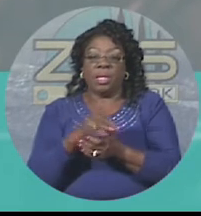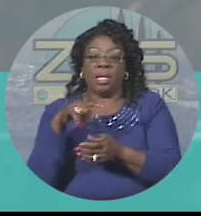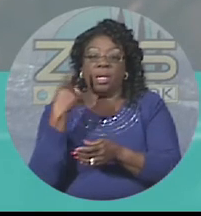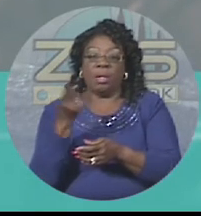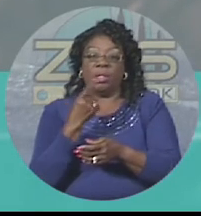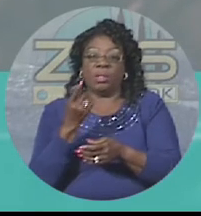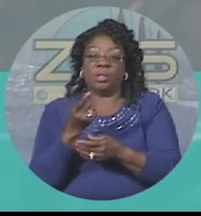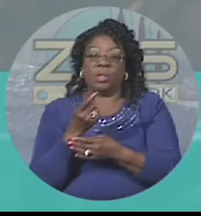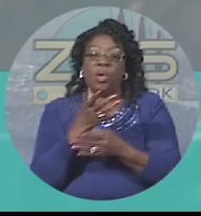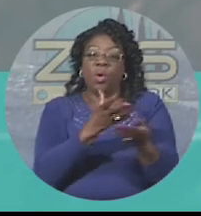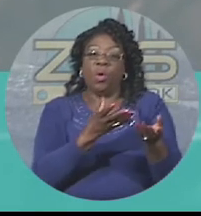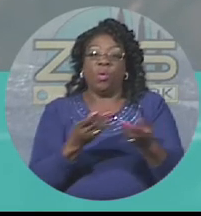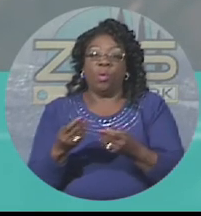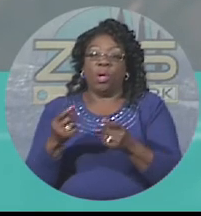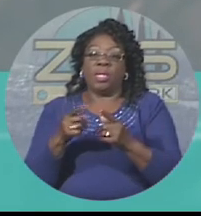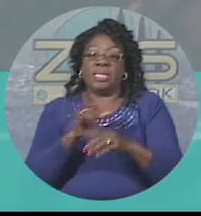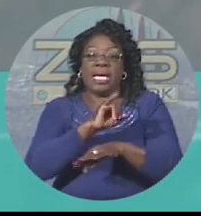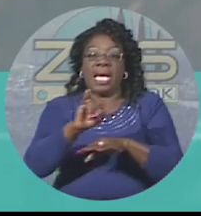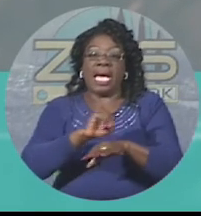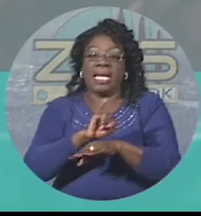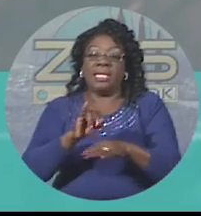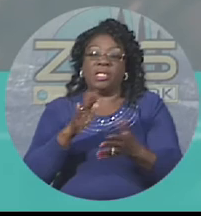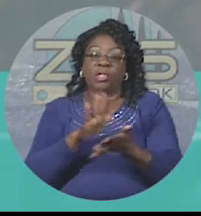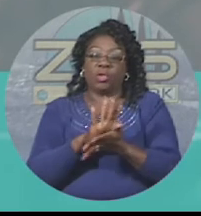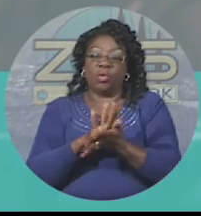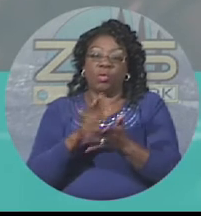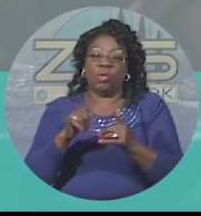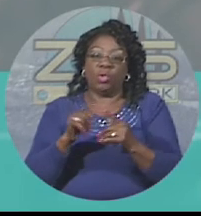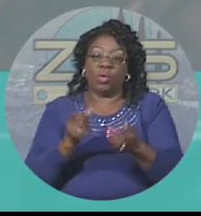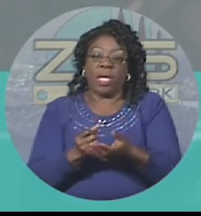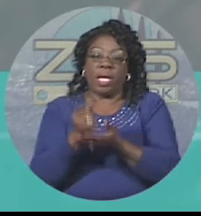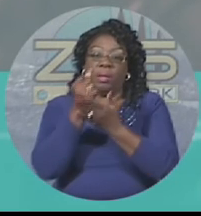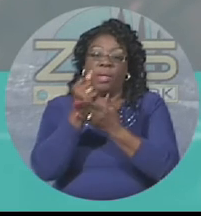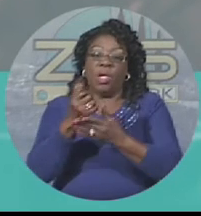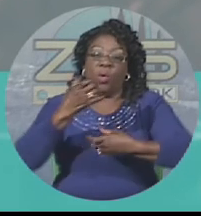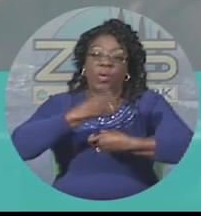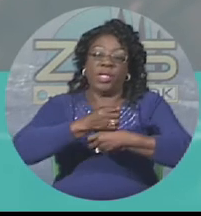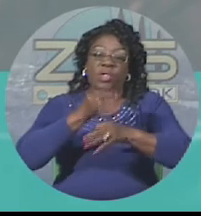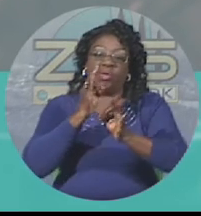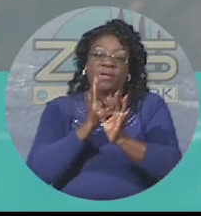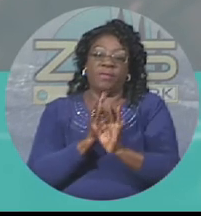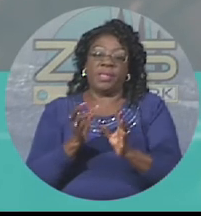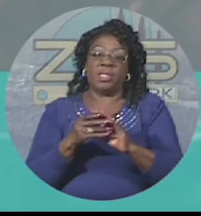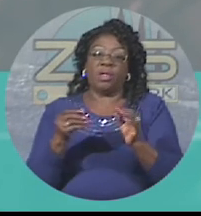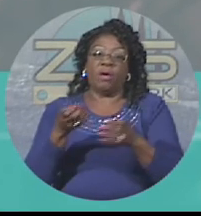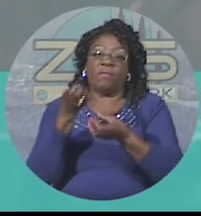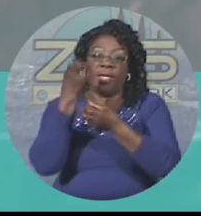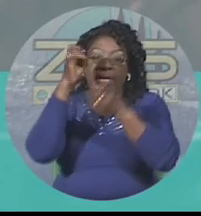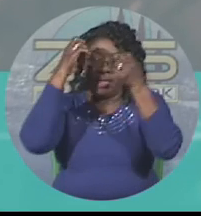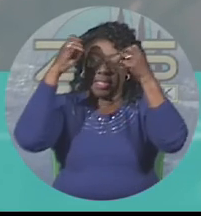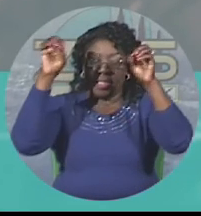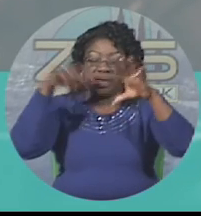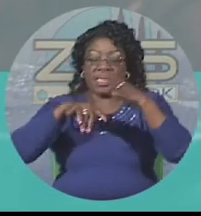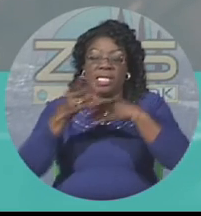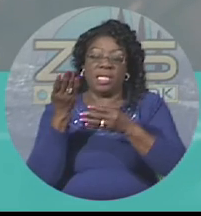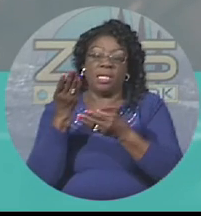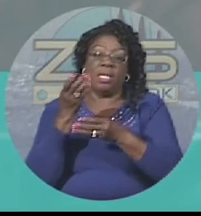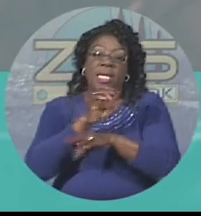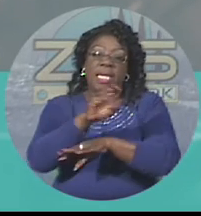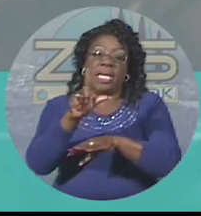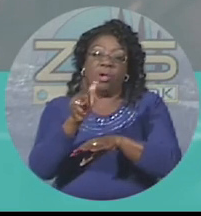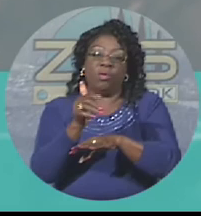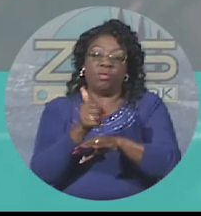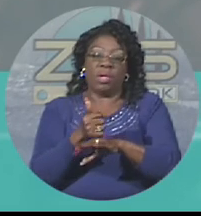also want the Island School to help with the transformation of education in Lutra and the Bahamas.